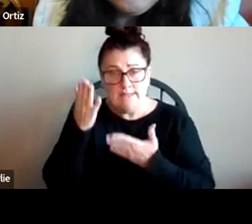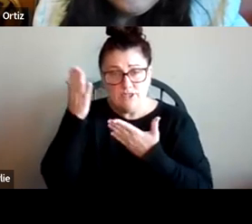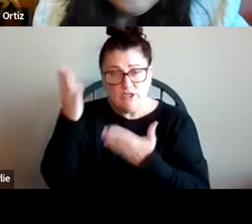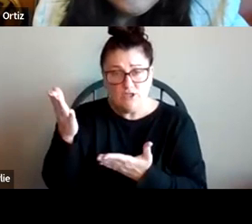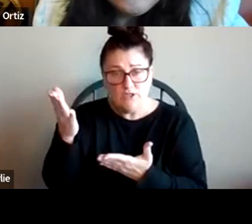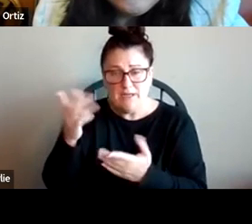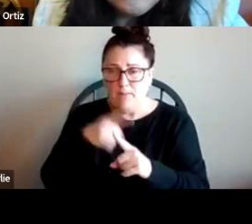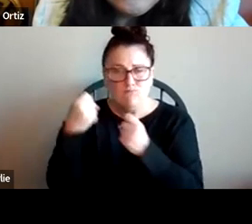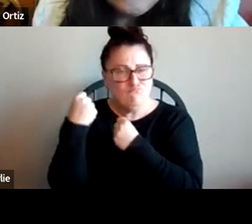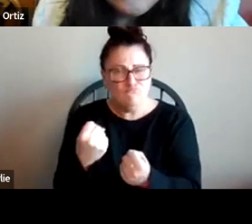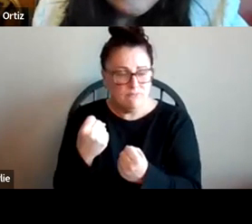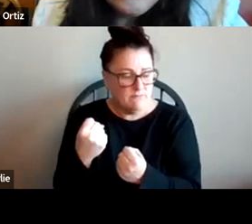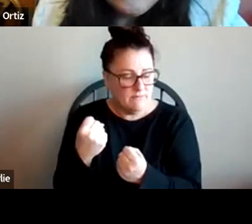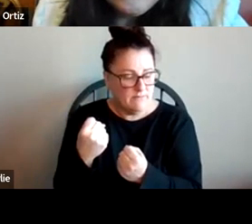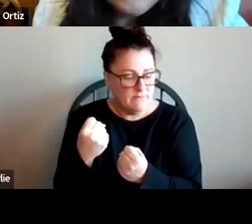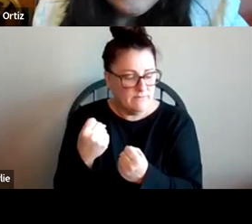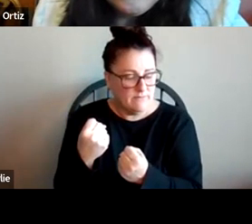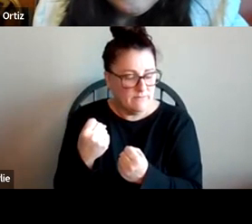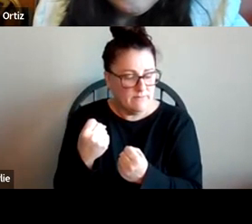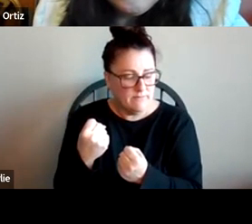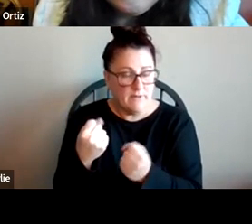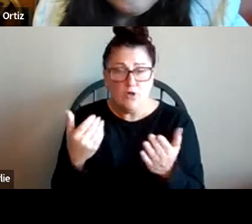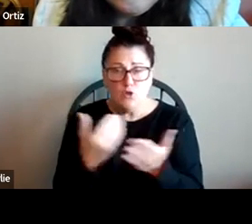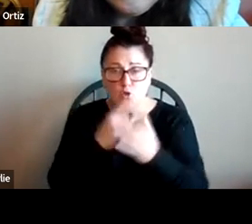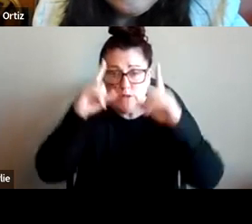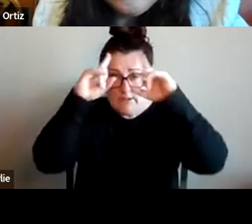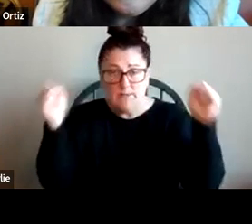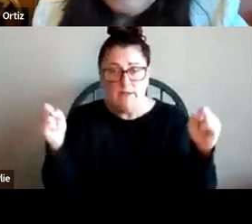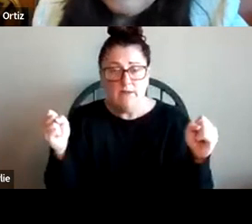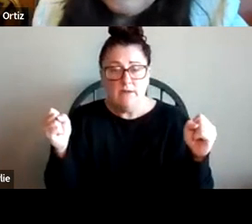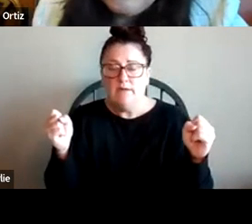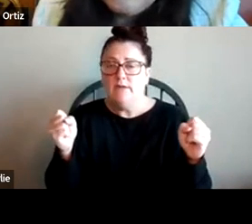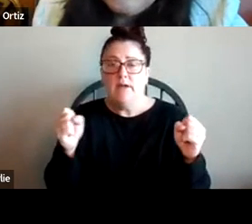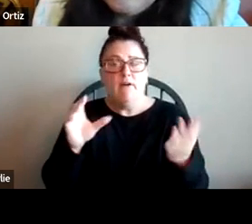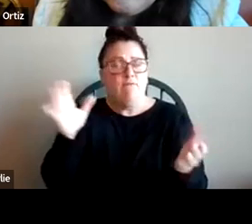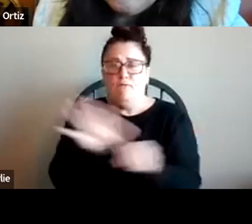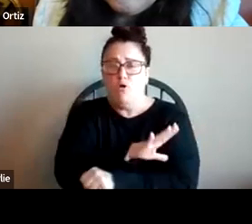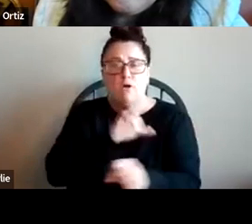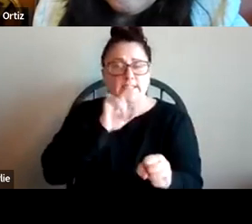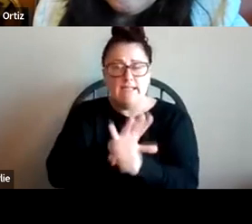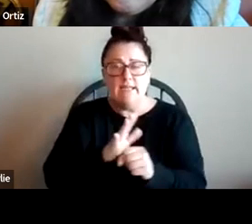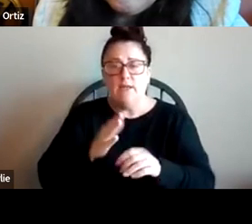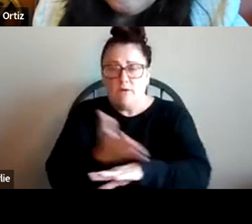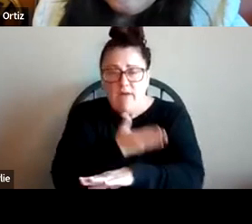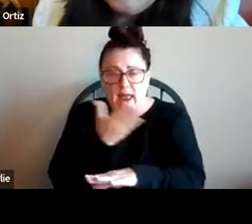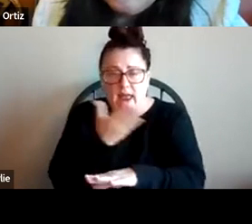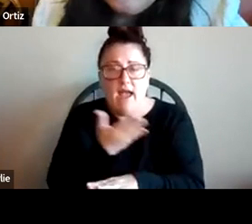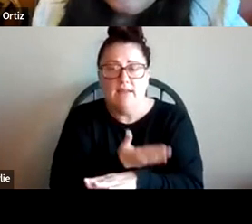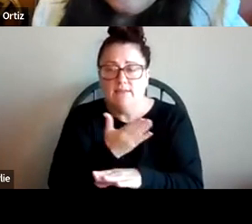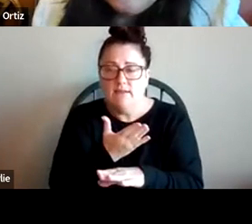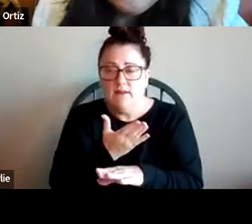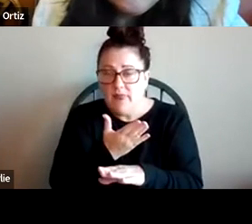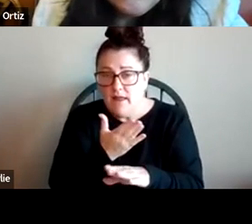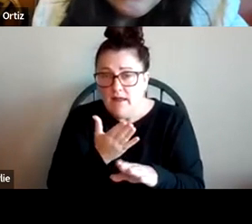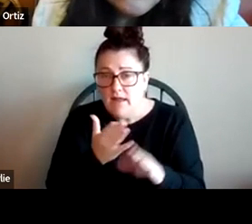it's a very strong one, and that is that the new superintendent be totally dedicated to revitalizing